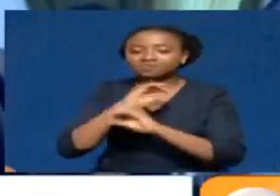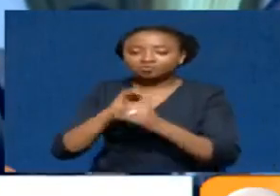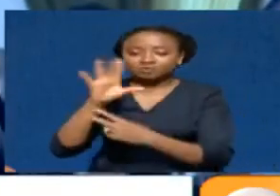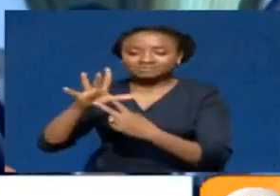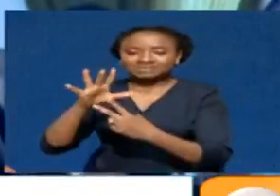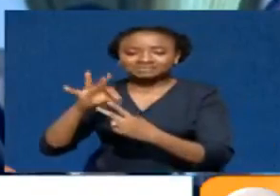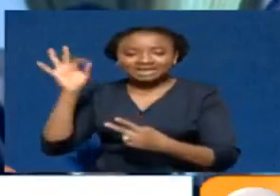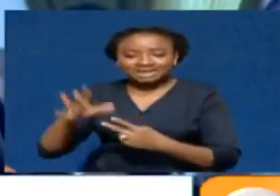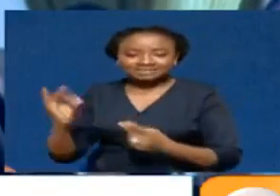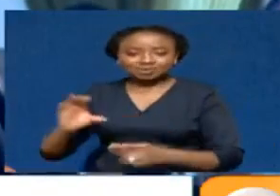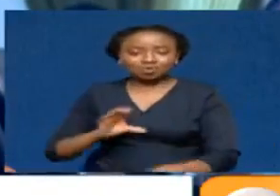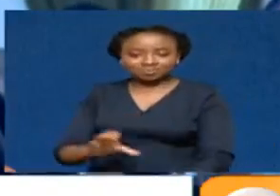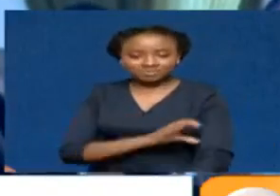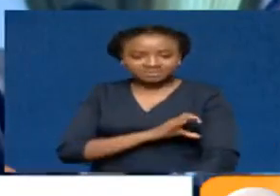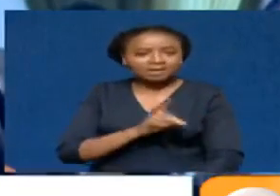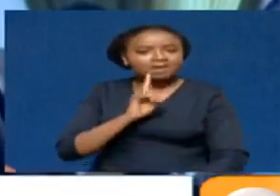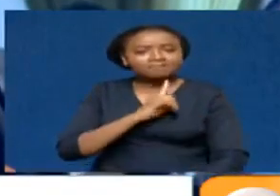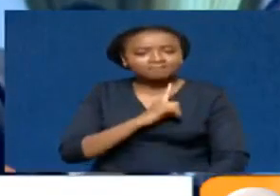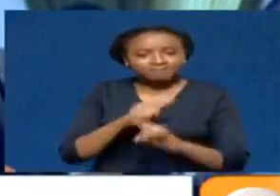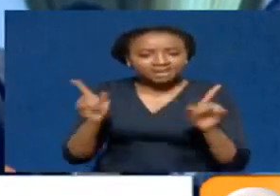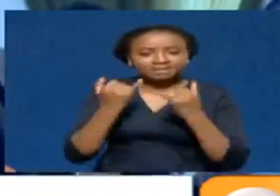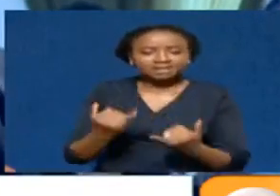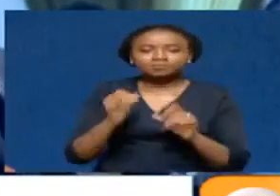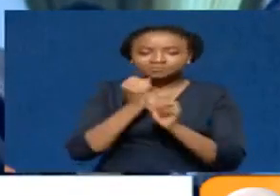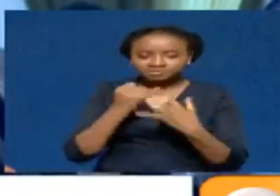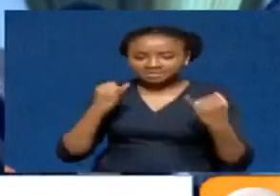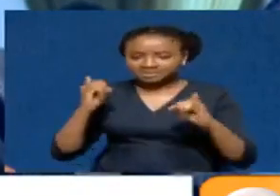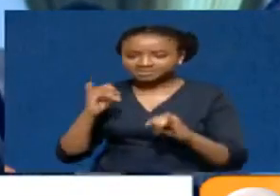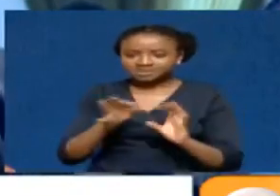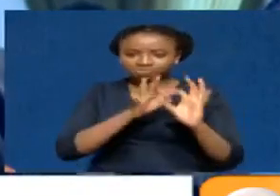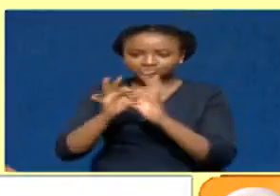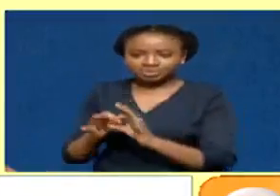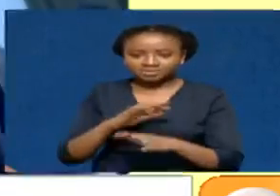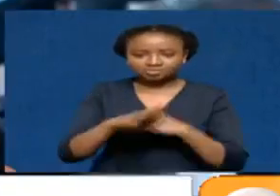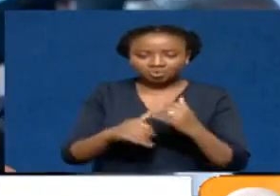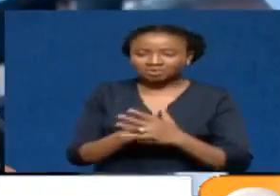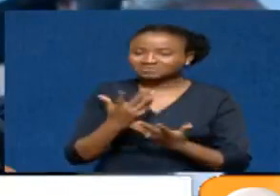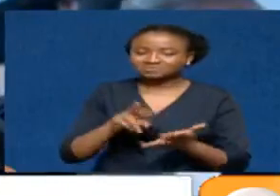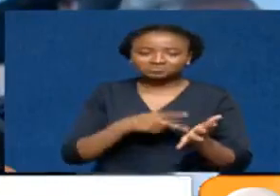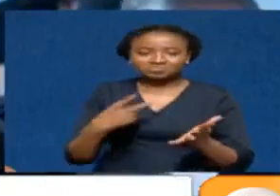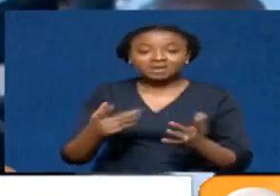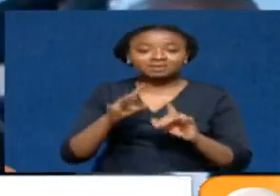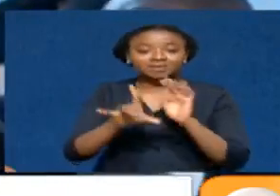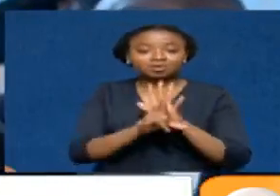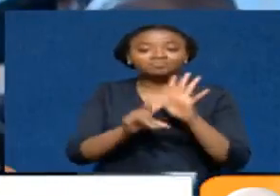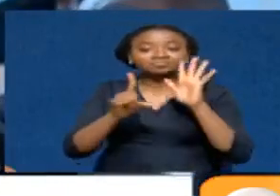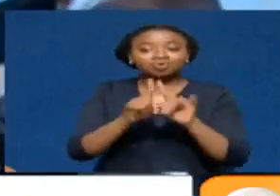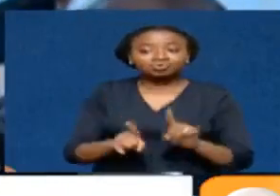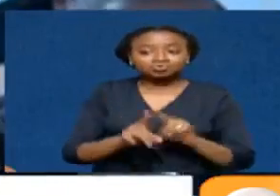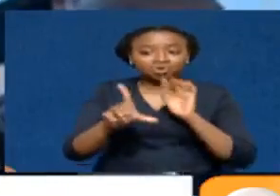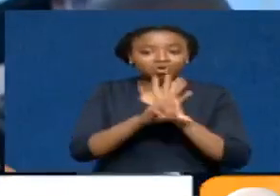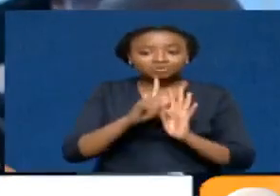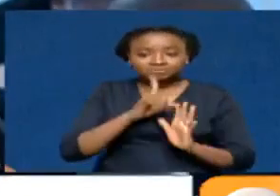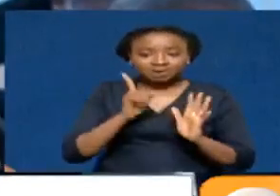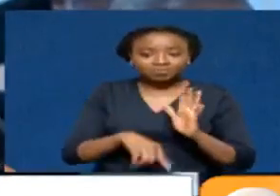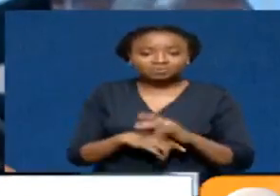And an effort to tie those two bodies to this initiative is therefore futile. The law that the